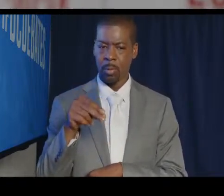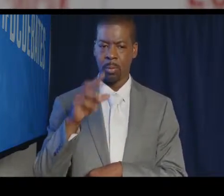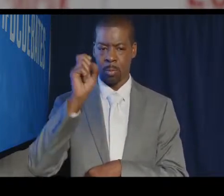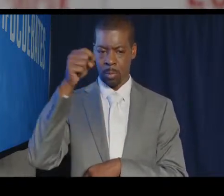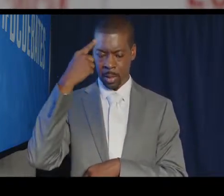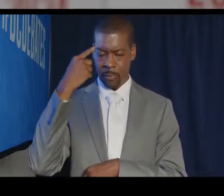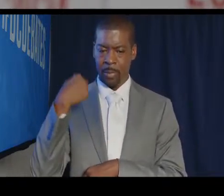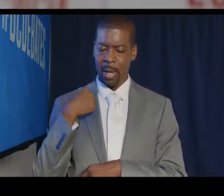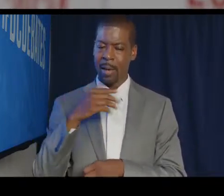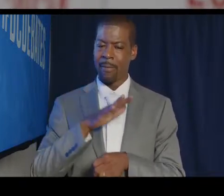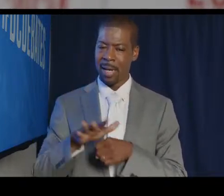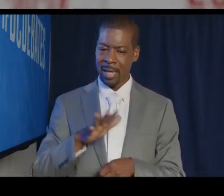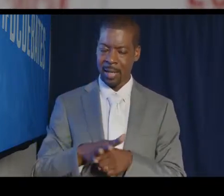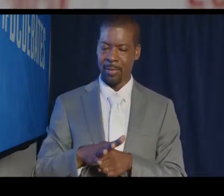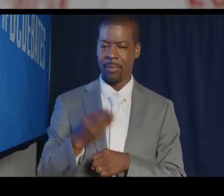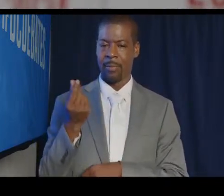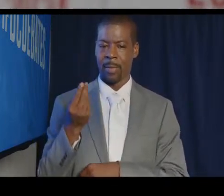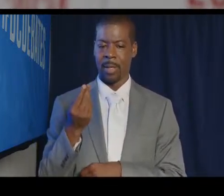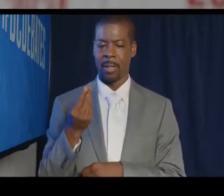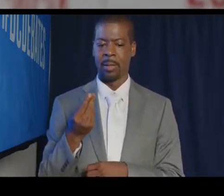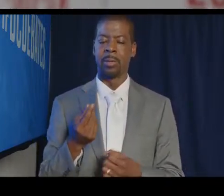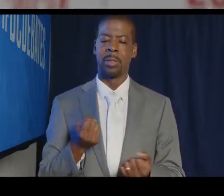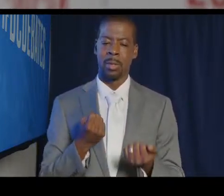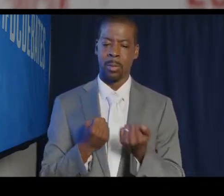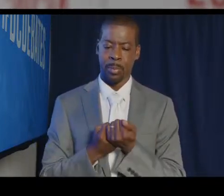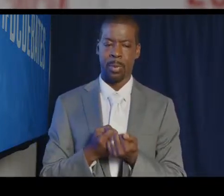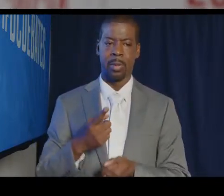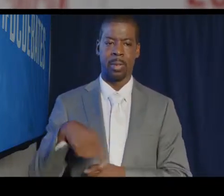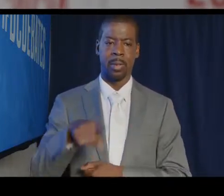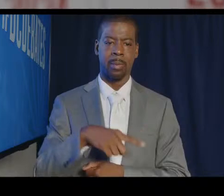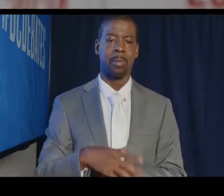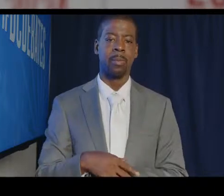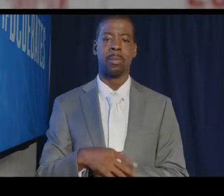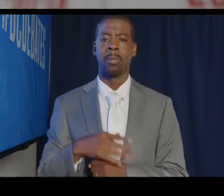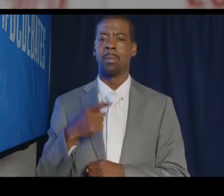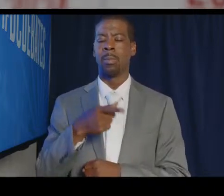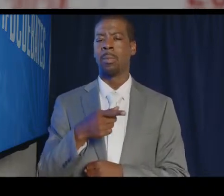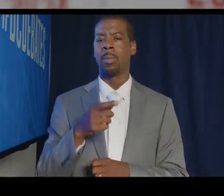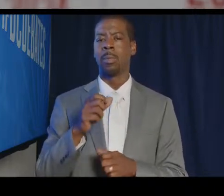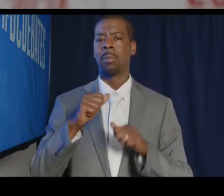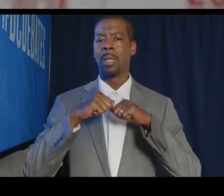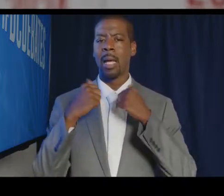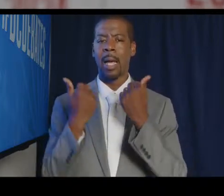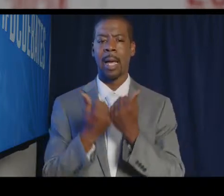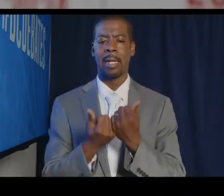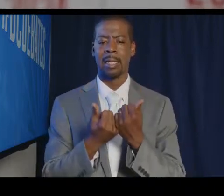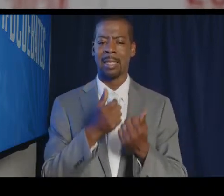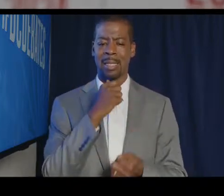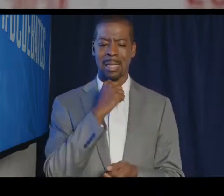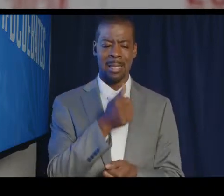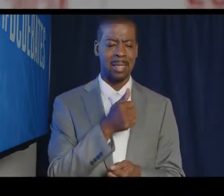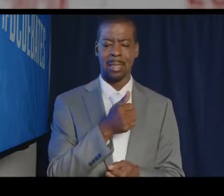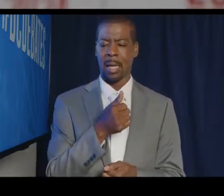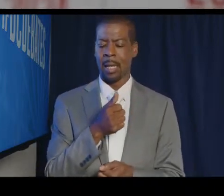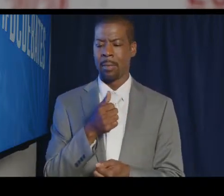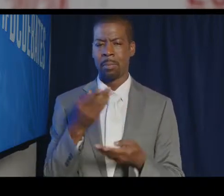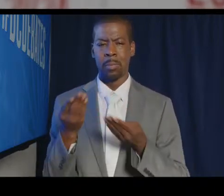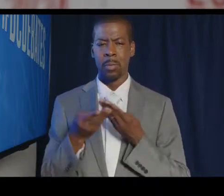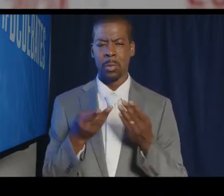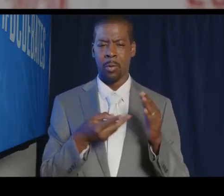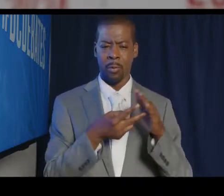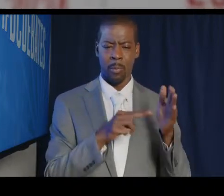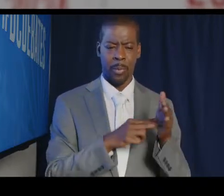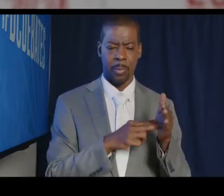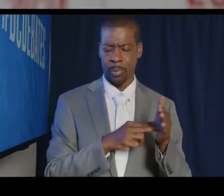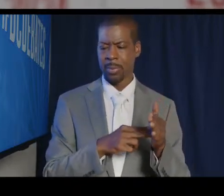creating sunset commissions. If we created programs or agencies 15 years ago and they're no longer serving their initial purpose, that money has to go into